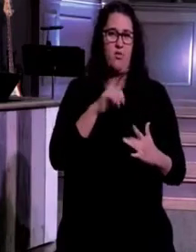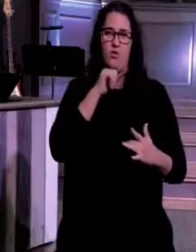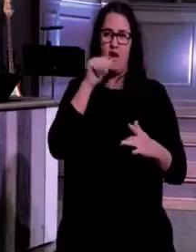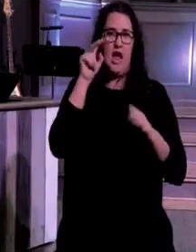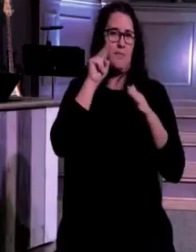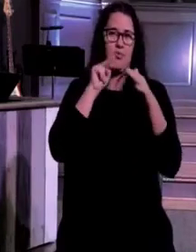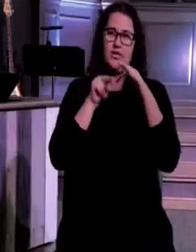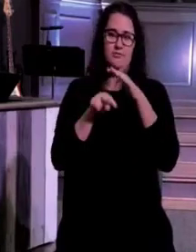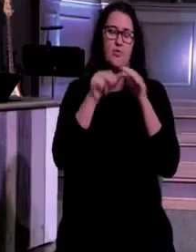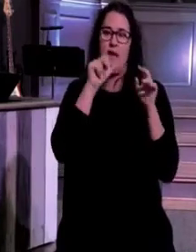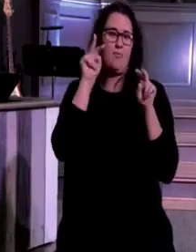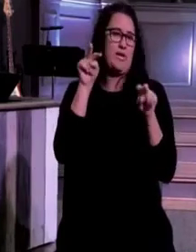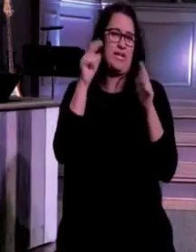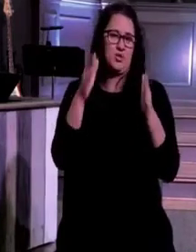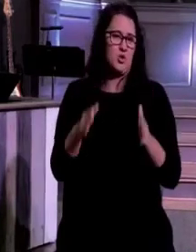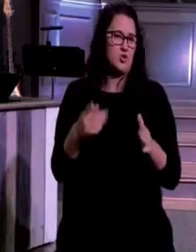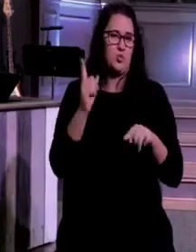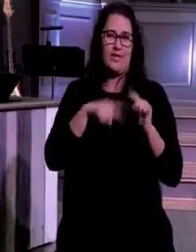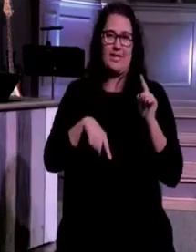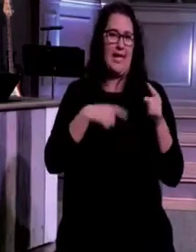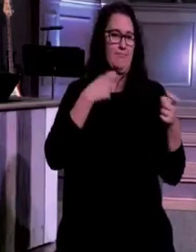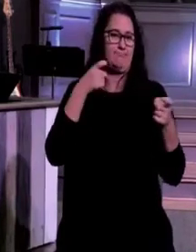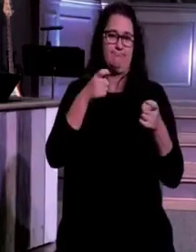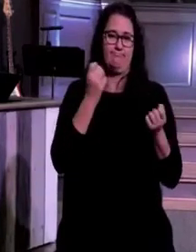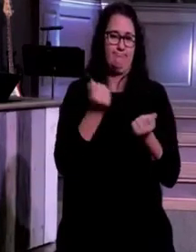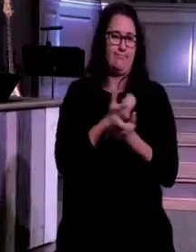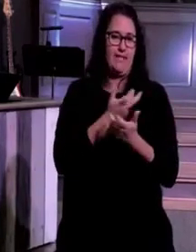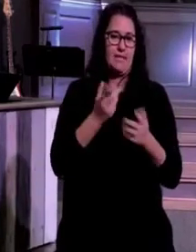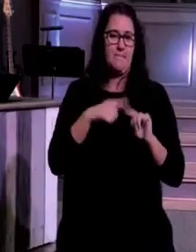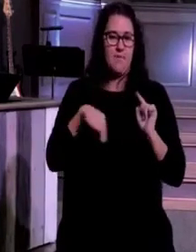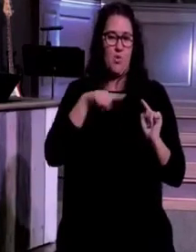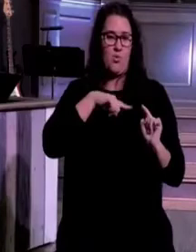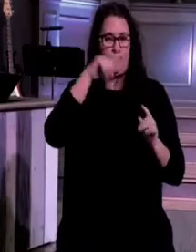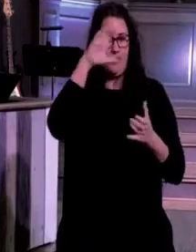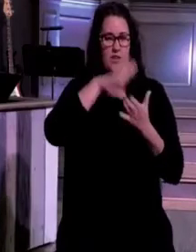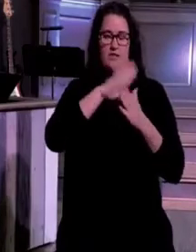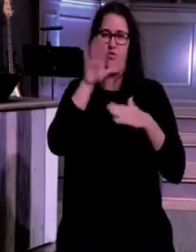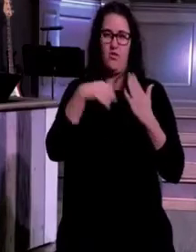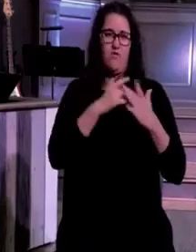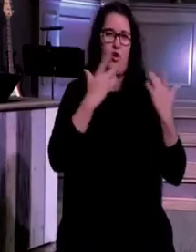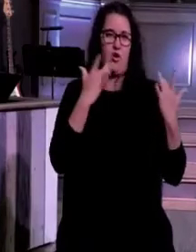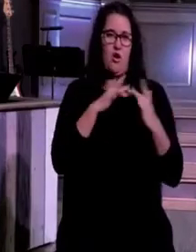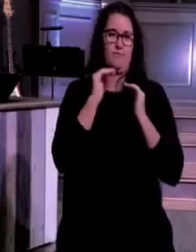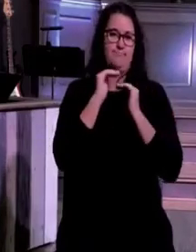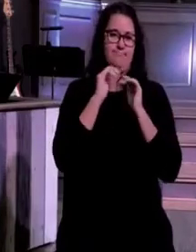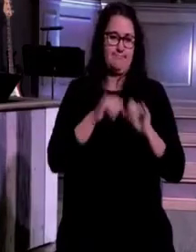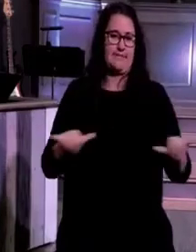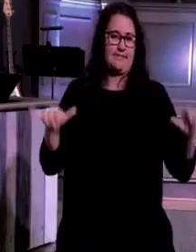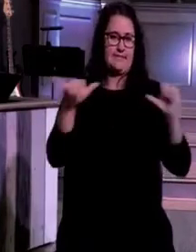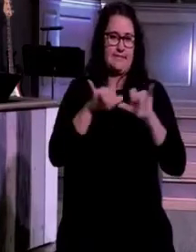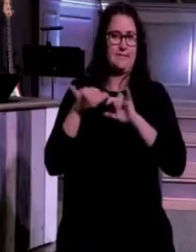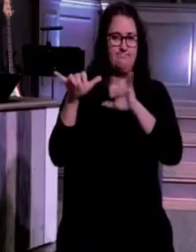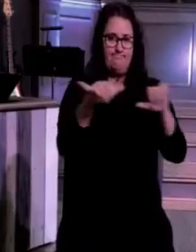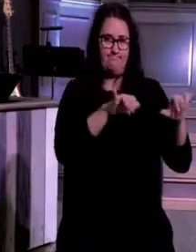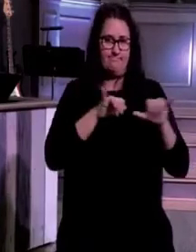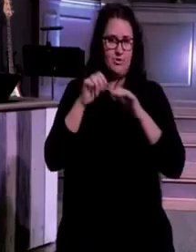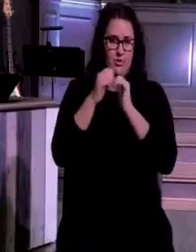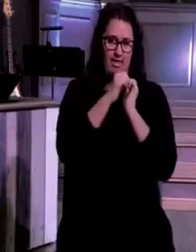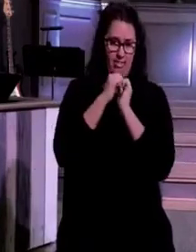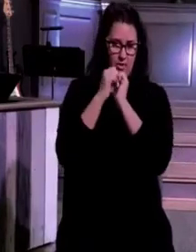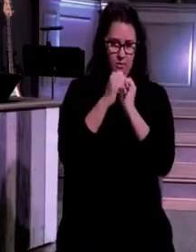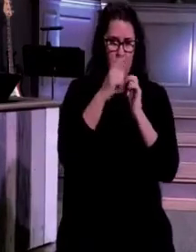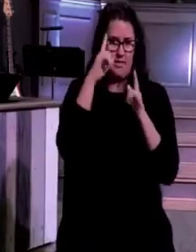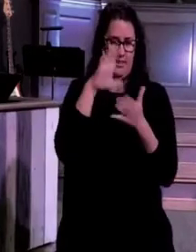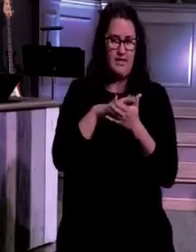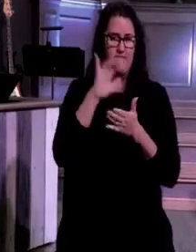predictors. We can't dictate things, but we believe with all of our heart consistently and collaboratively together